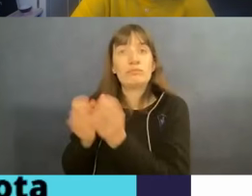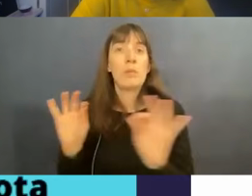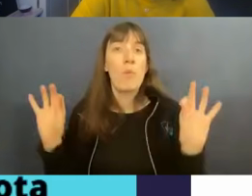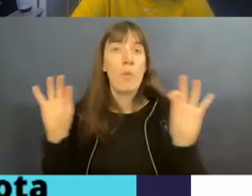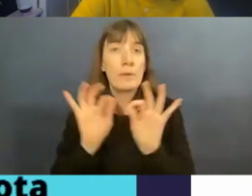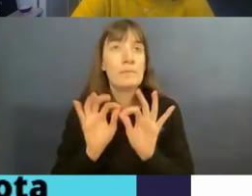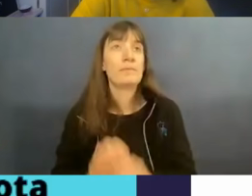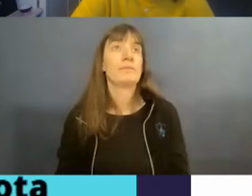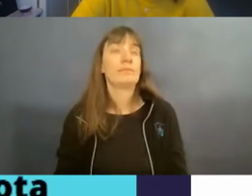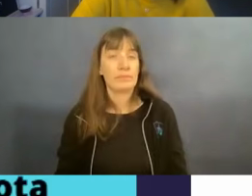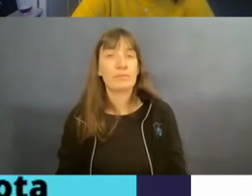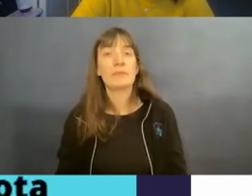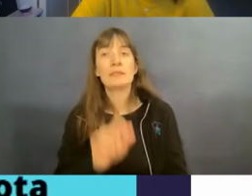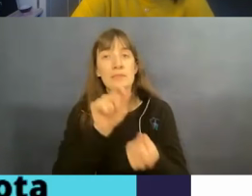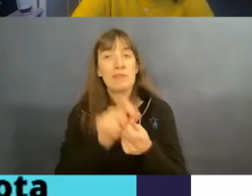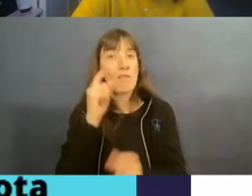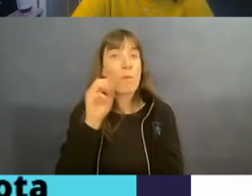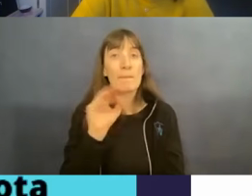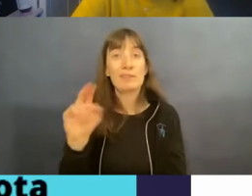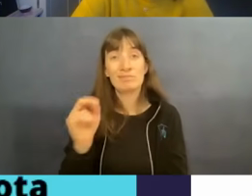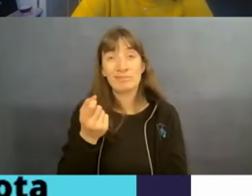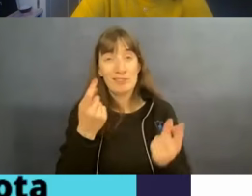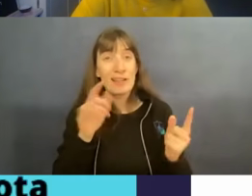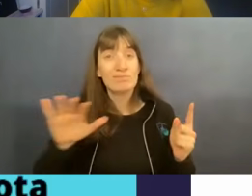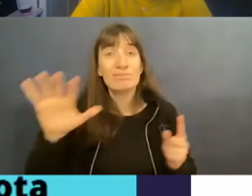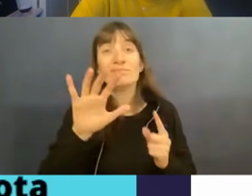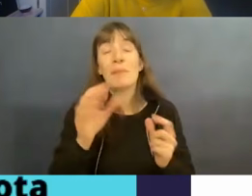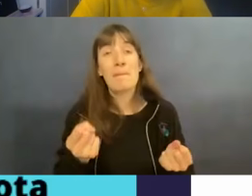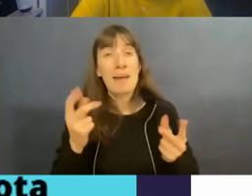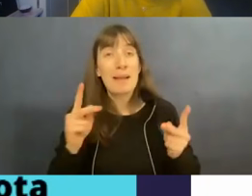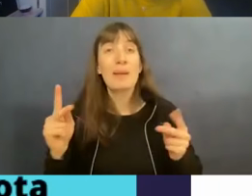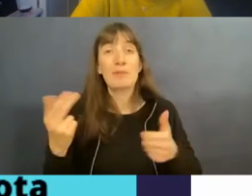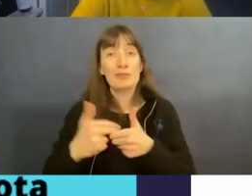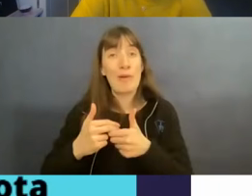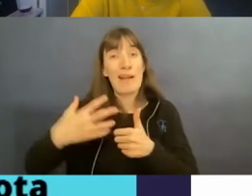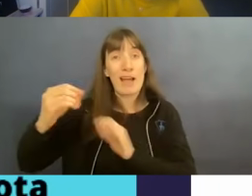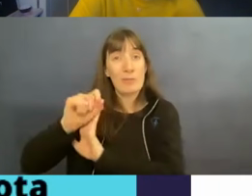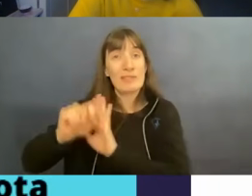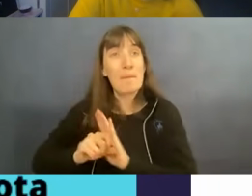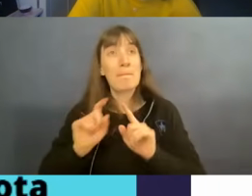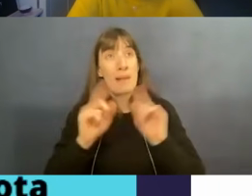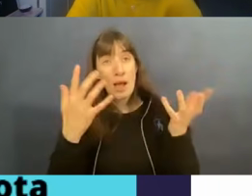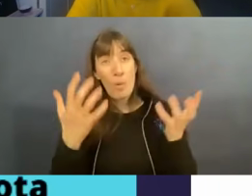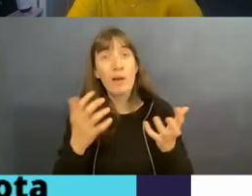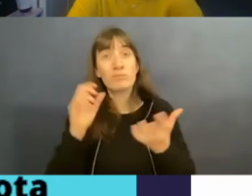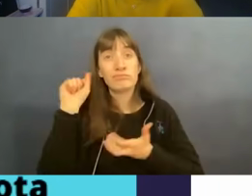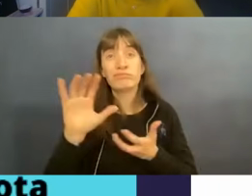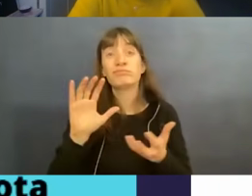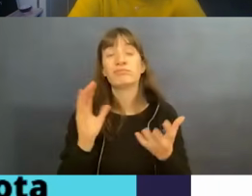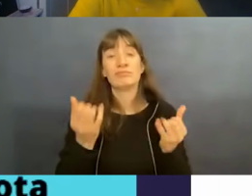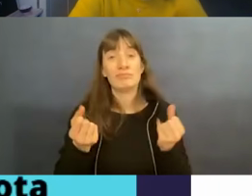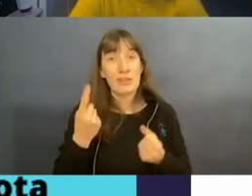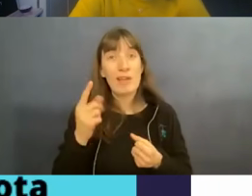Particularly in Minnesota, and I acknowledge not everyone is in Minnesota, but I did want to include some statistics from our state since Women's Advocates resides